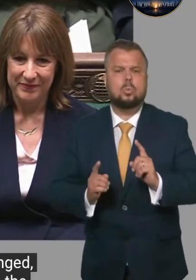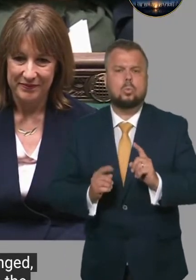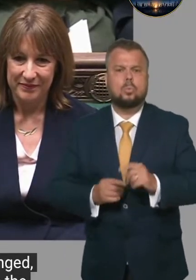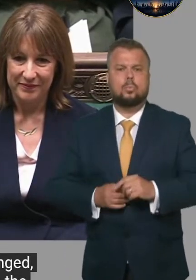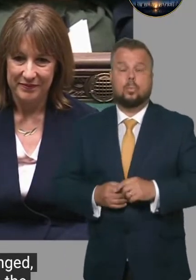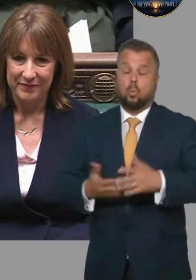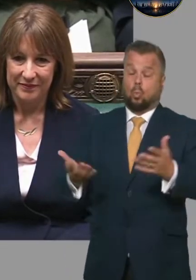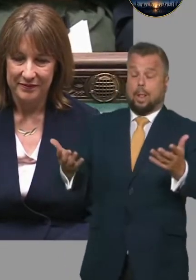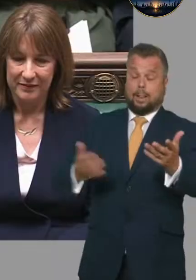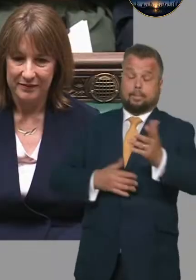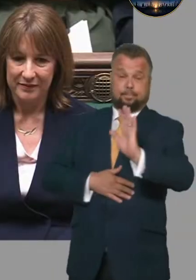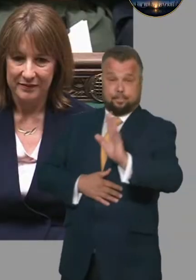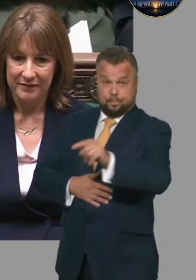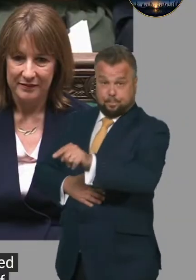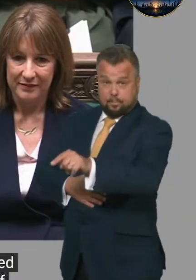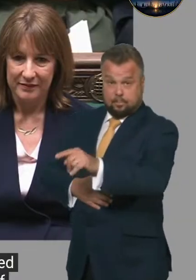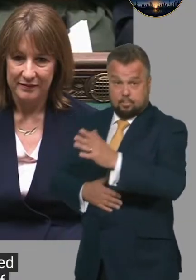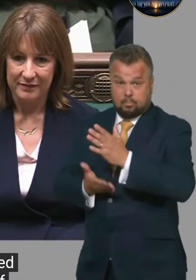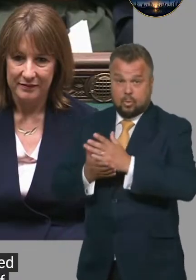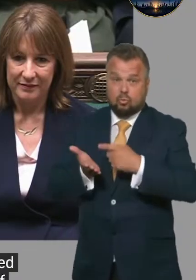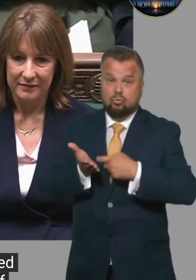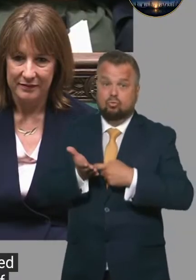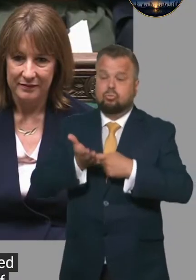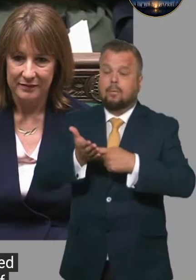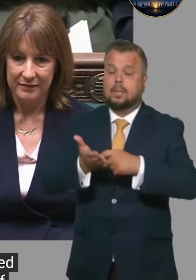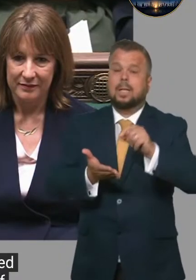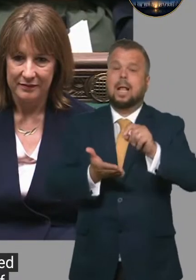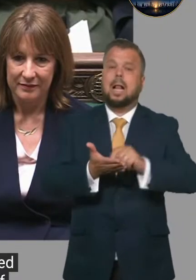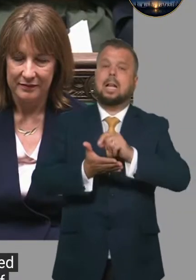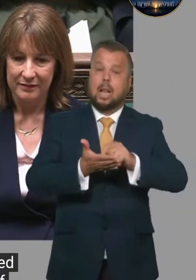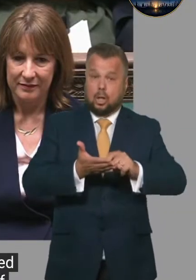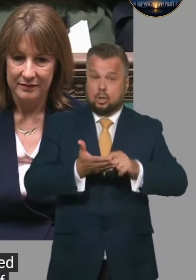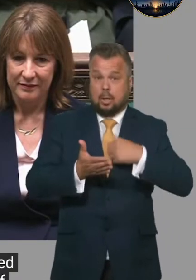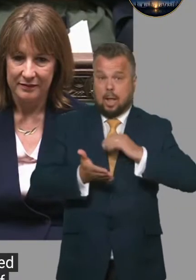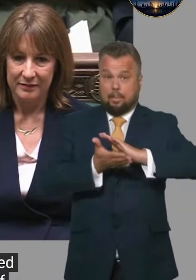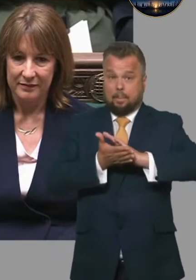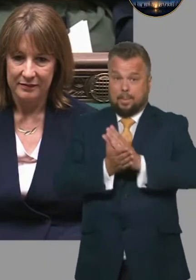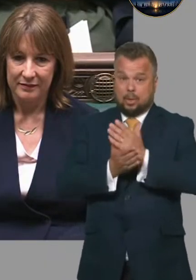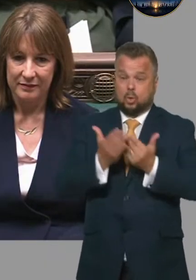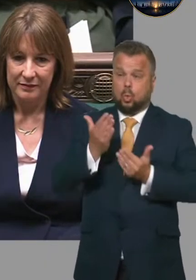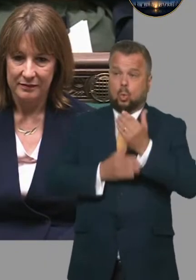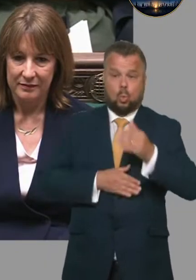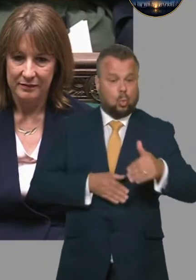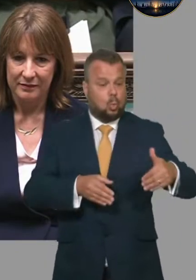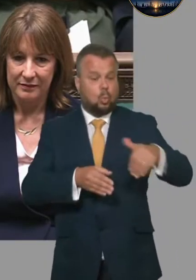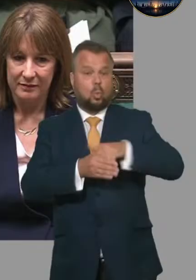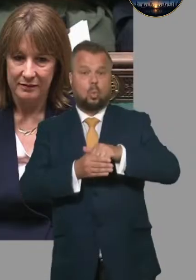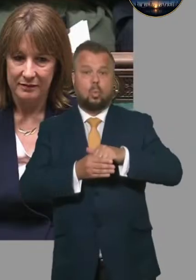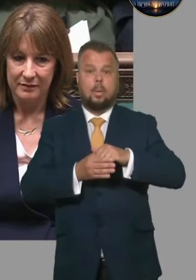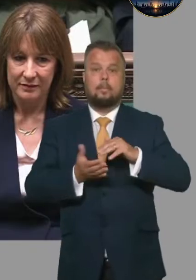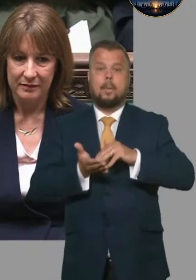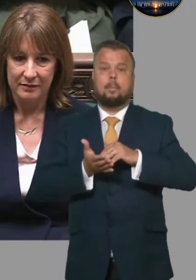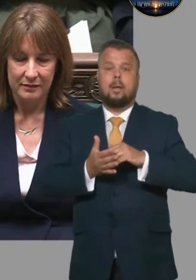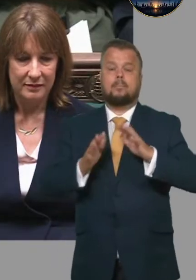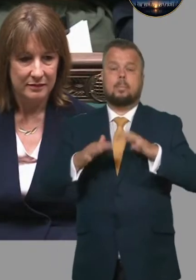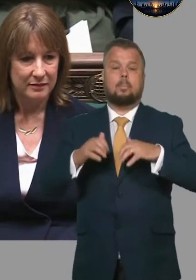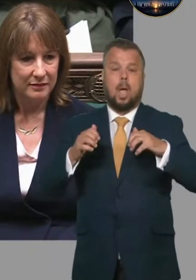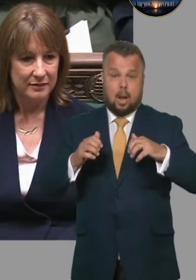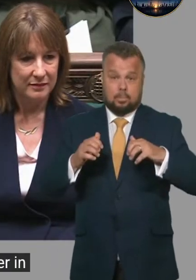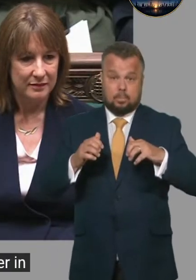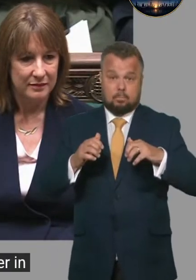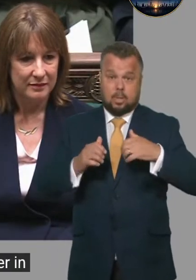Can I also say to her, in Gorton and Denton, the Tories got 1.9% of the